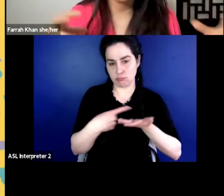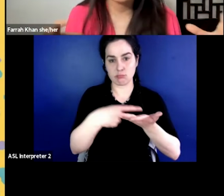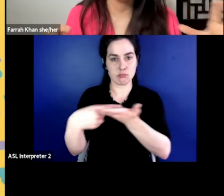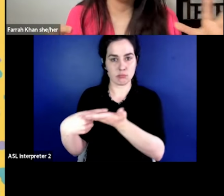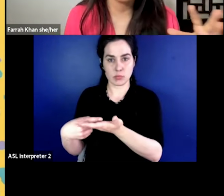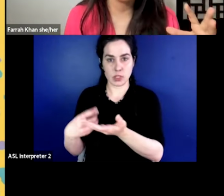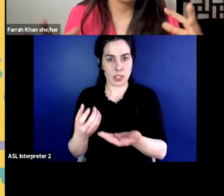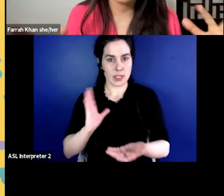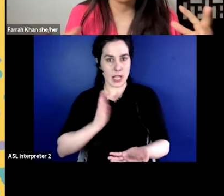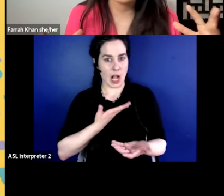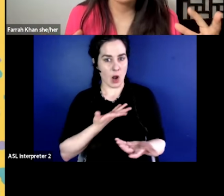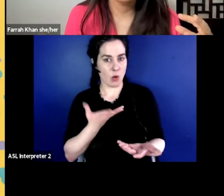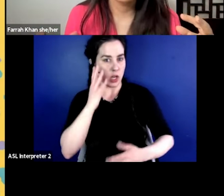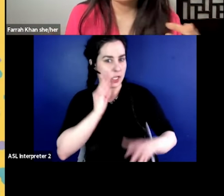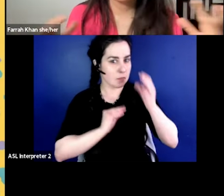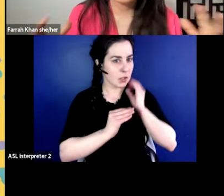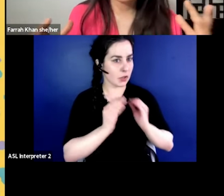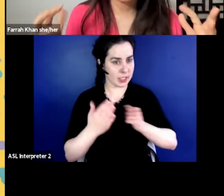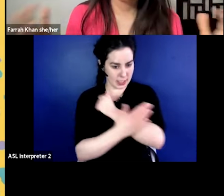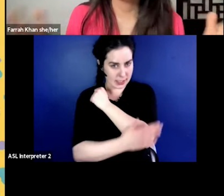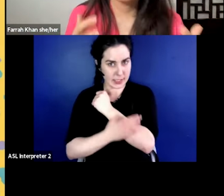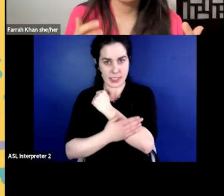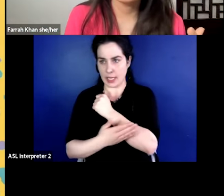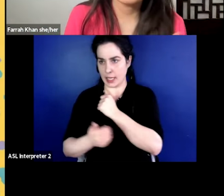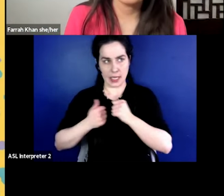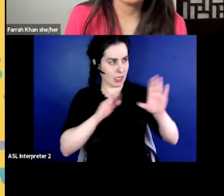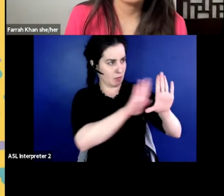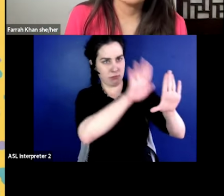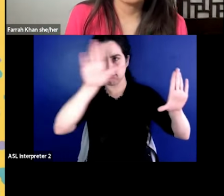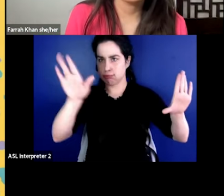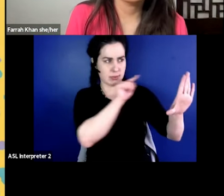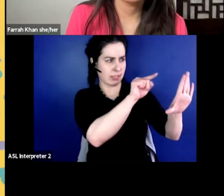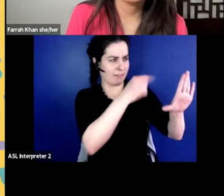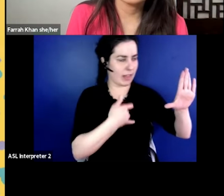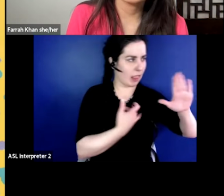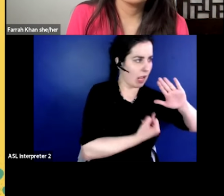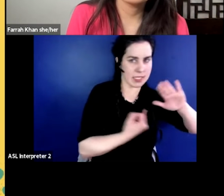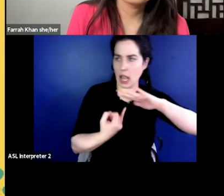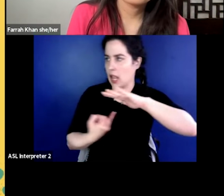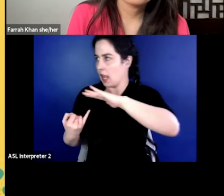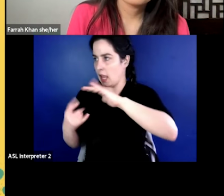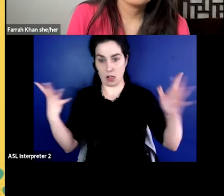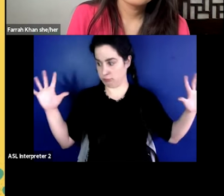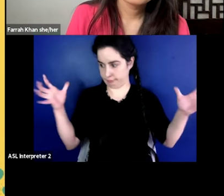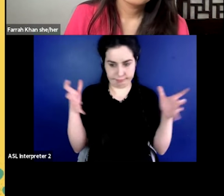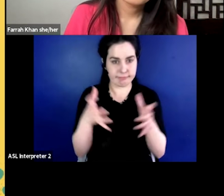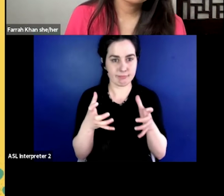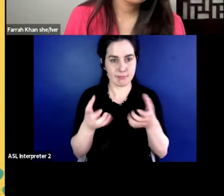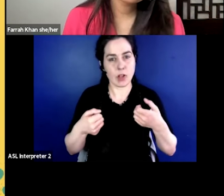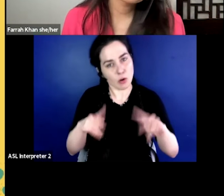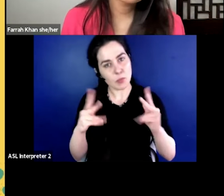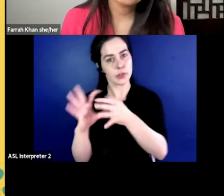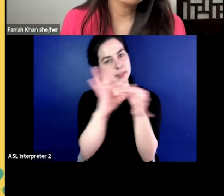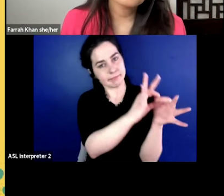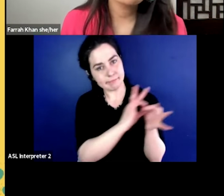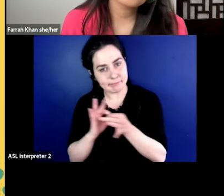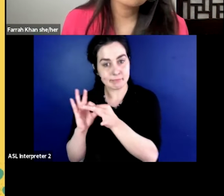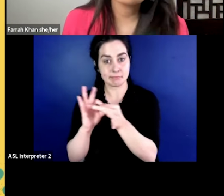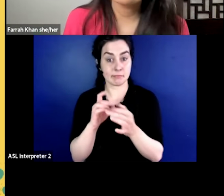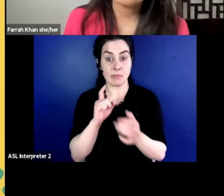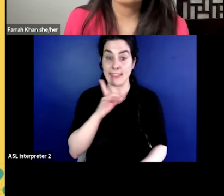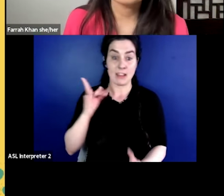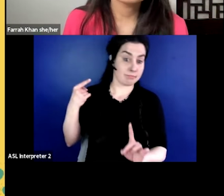having different ones across the country and feeling isolated? Let's bring people together. Let's create opportunities for connection. And the collaboration was key. That